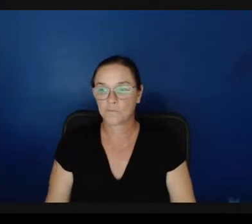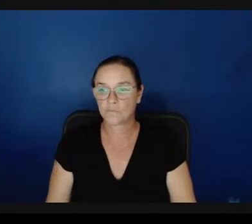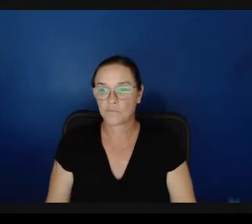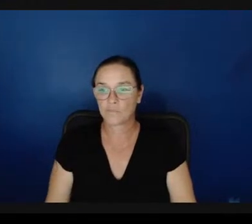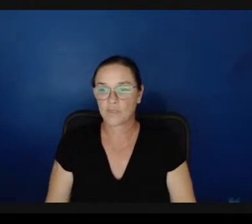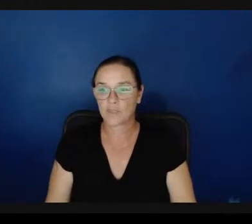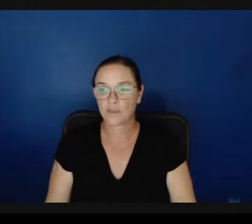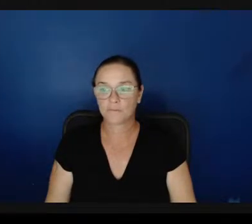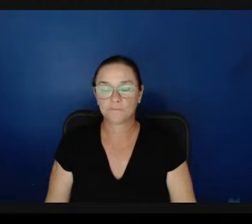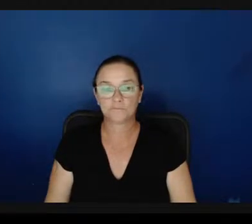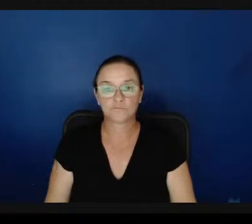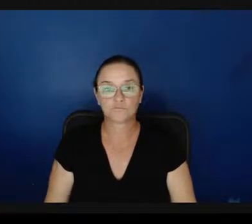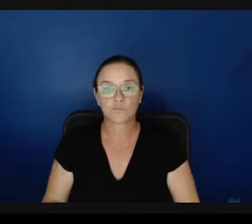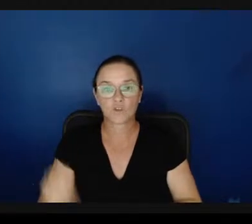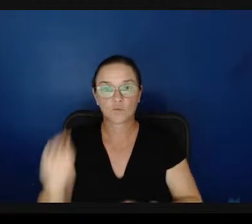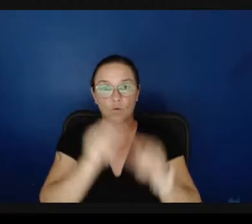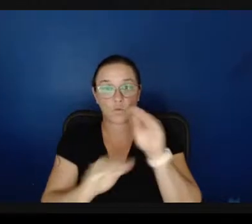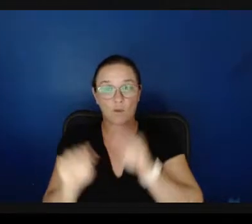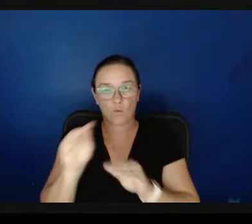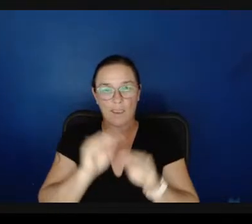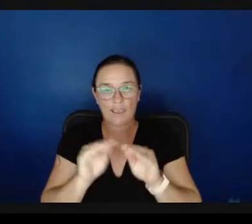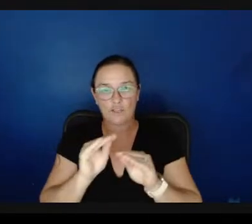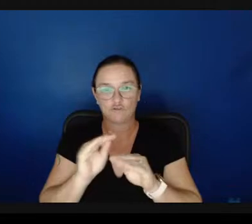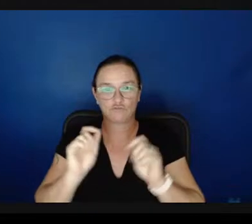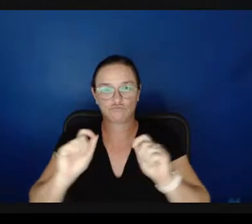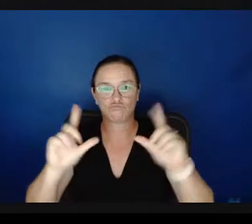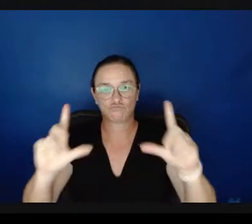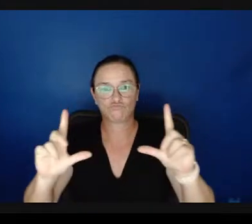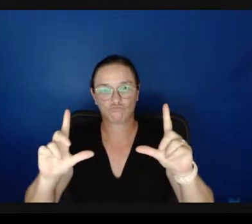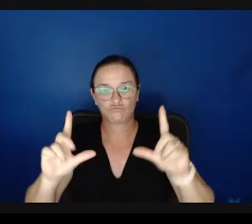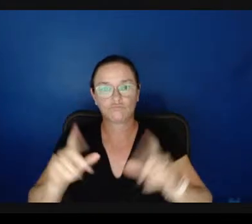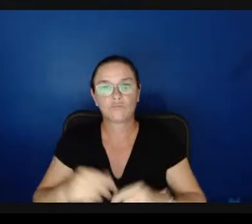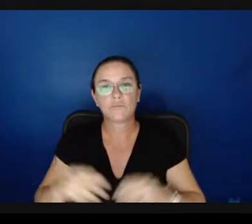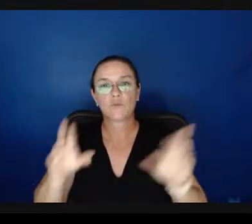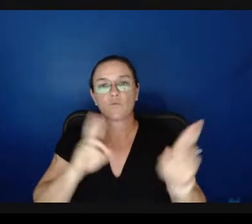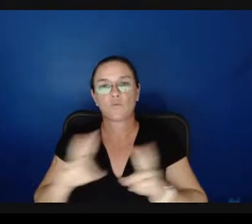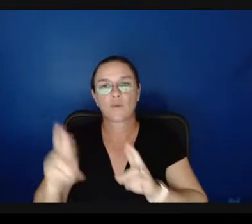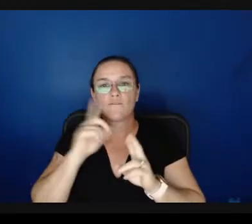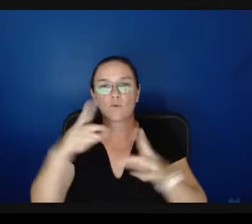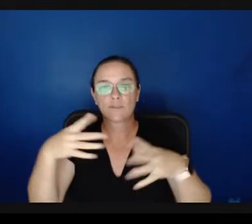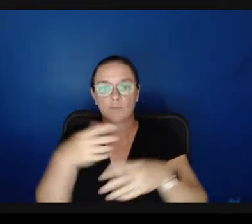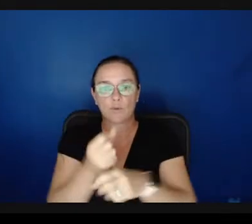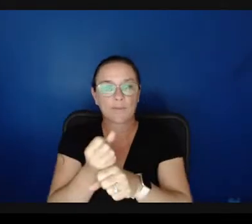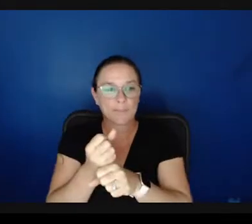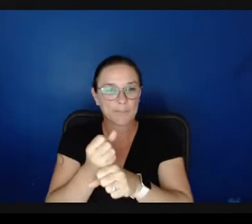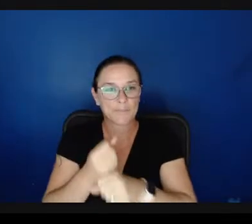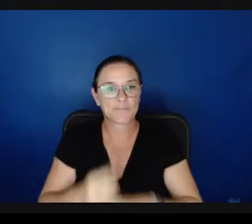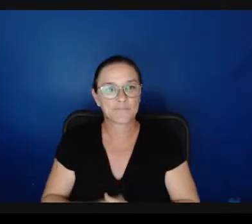So as I rearrange ourselves here, we'll get ready to do our summary.